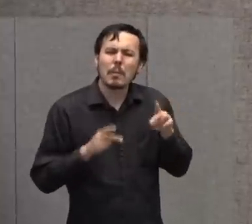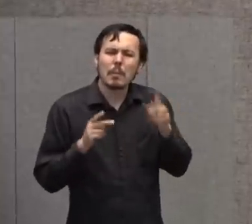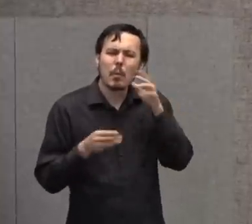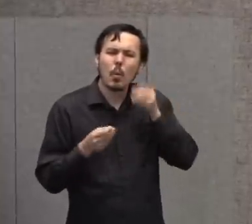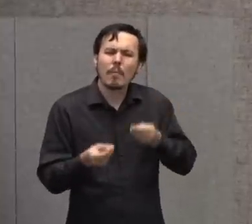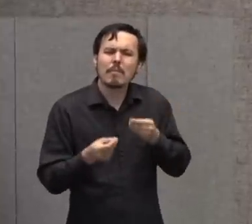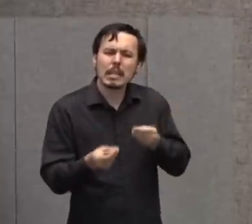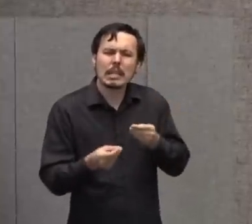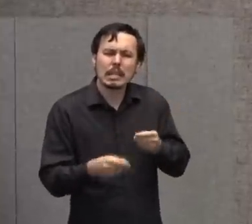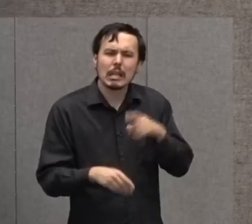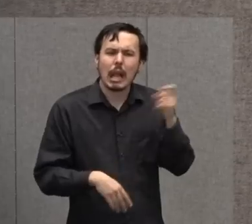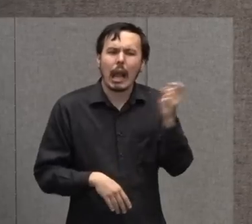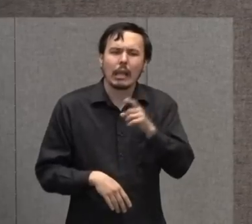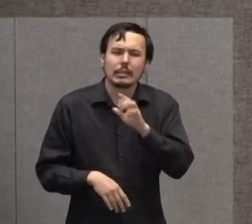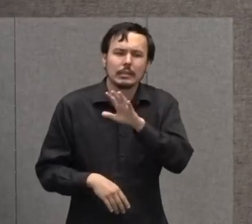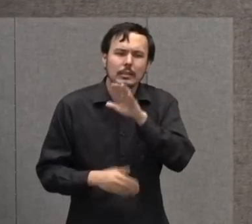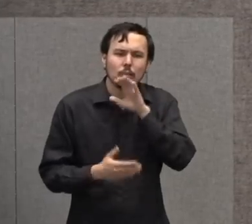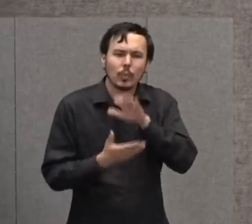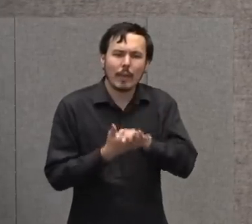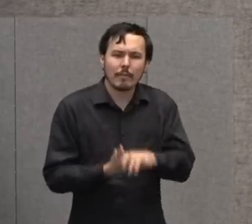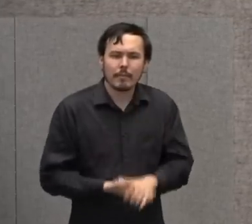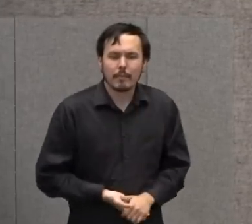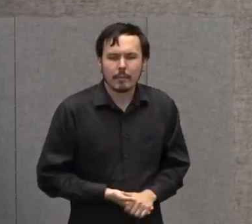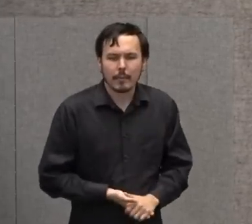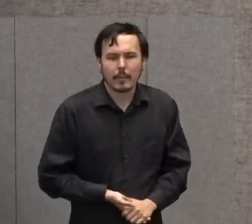He asked.